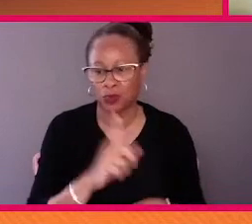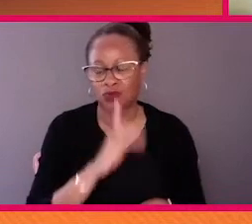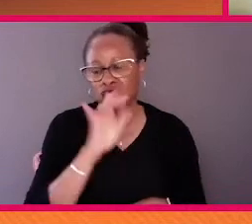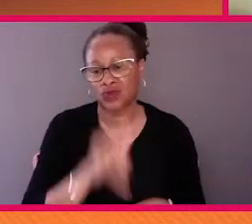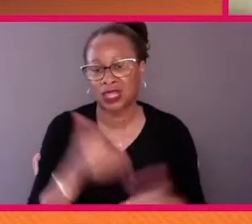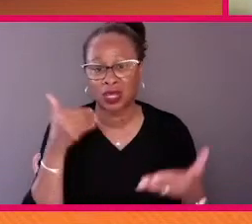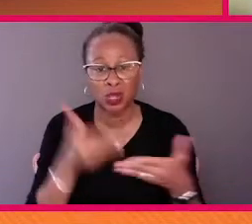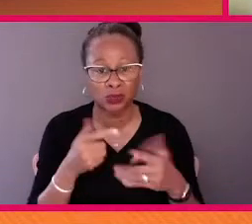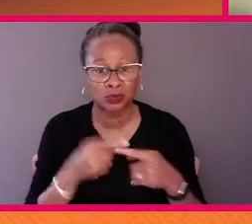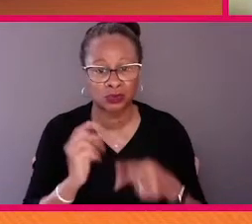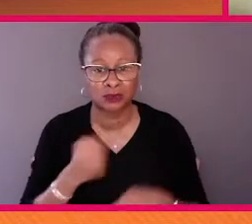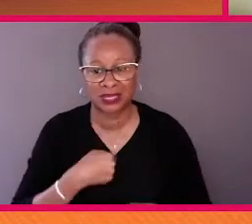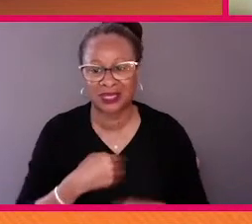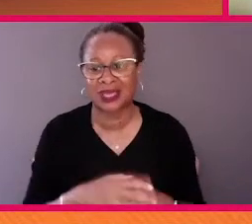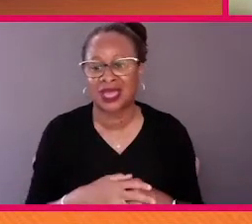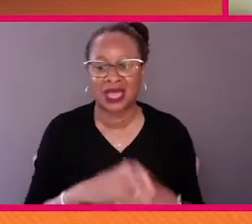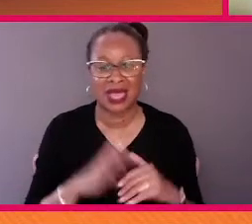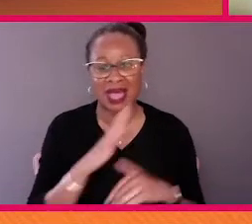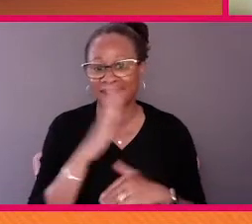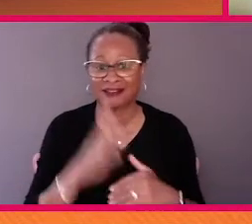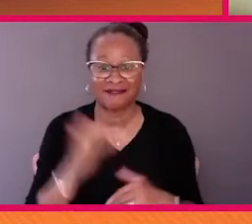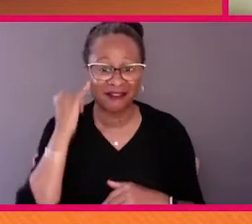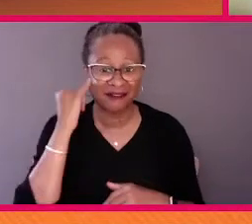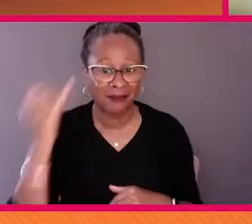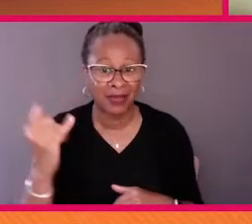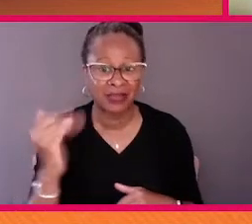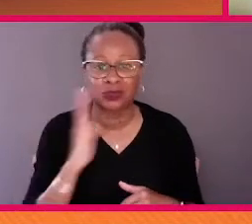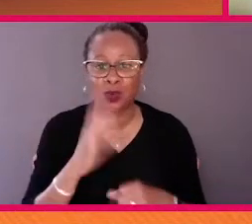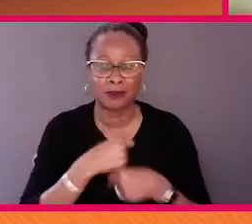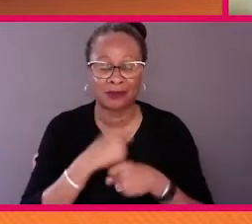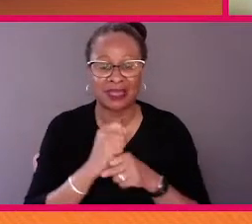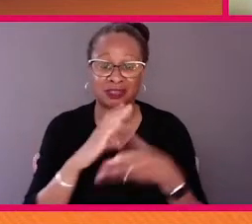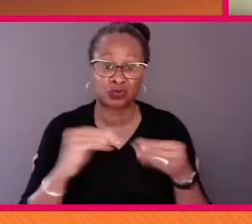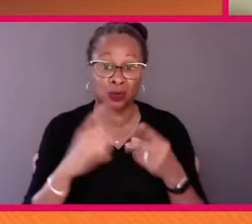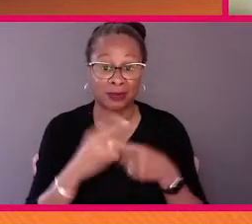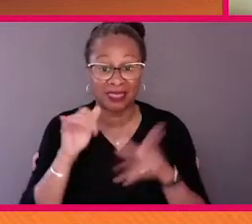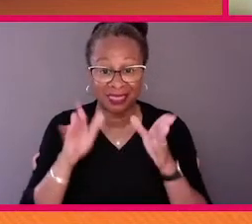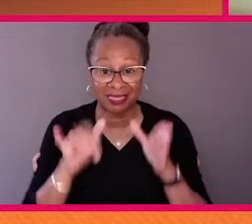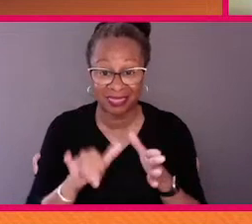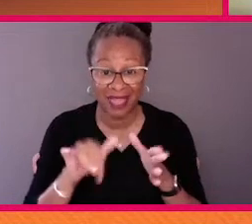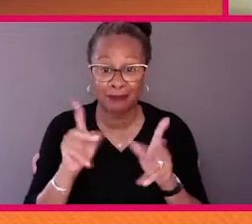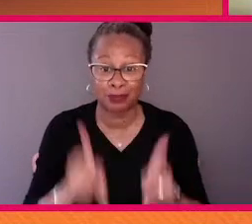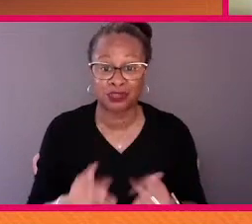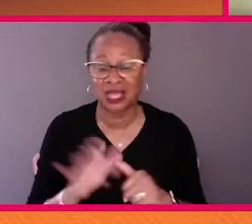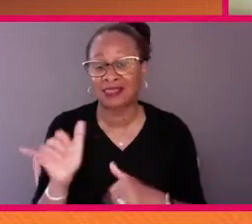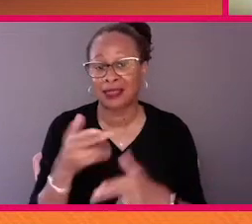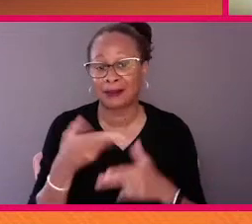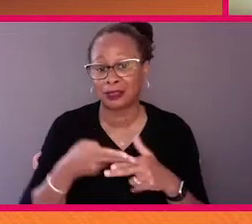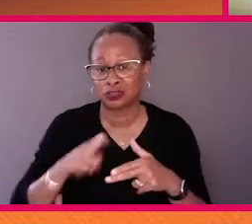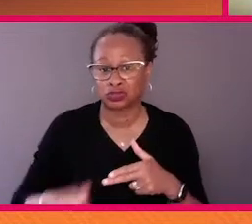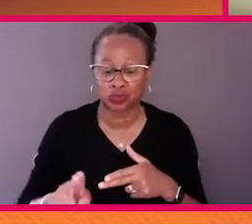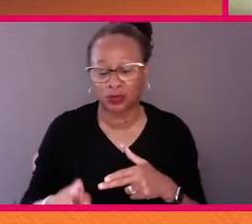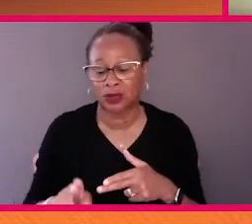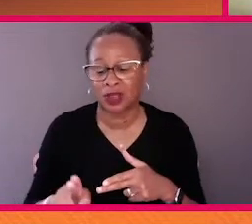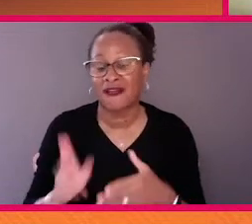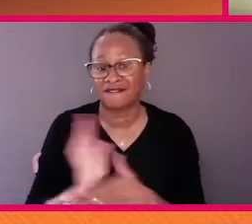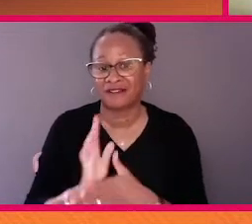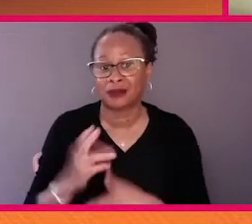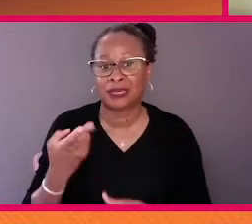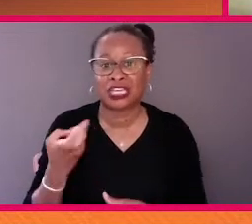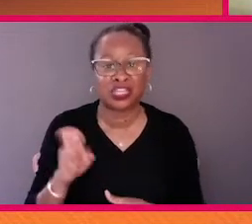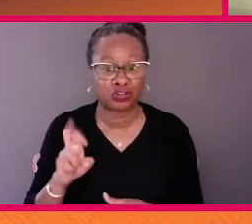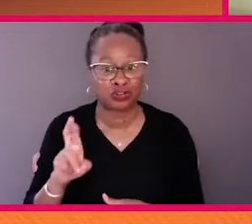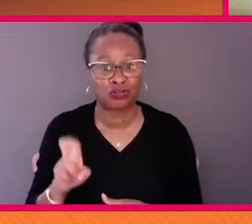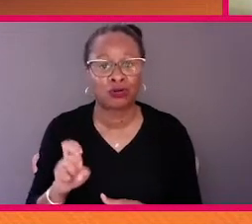me, that I have never imagined I would make a story out of it, like my last short film here, hopefully. And then my